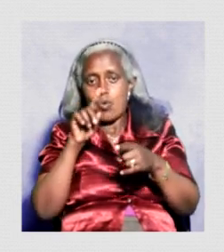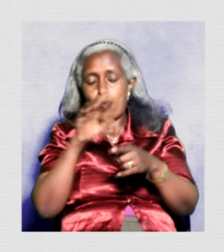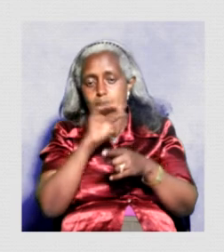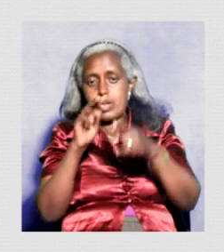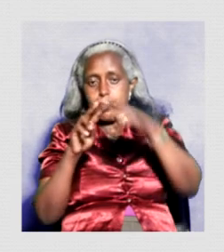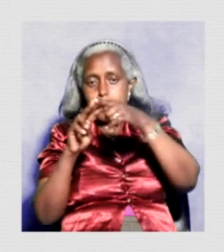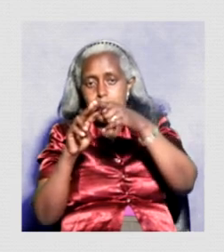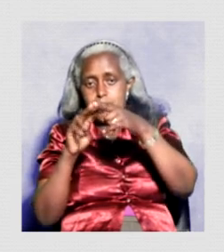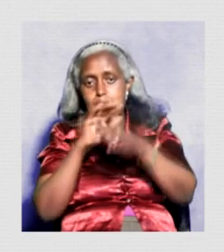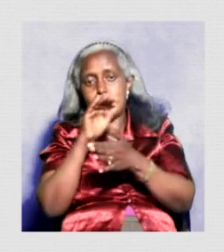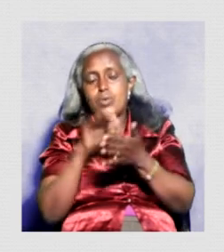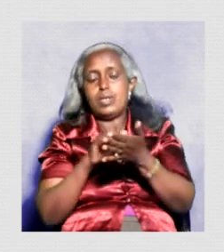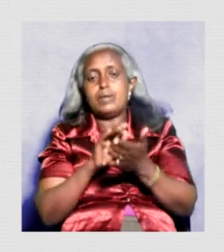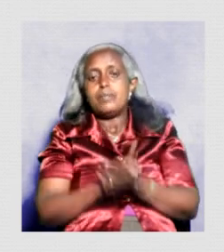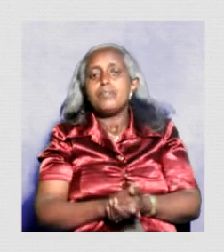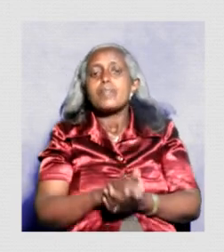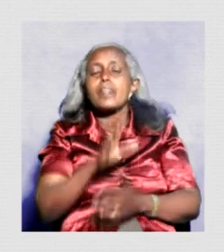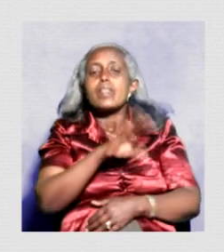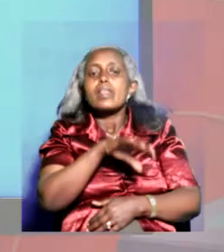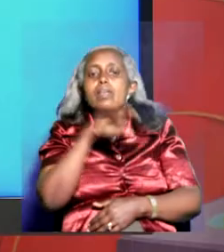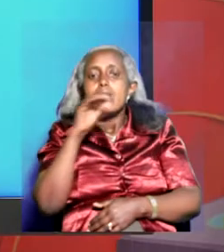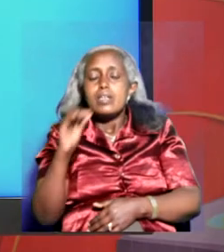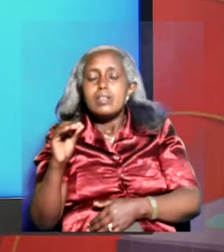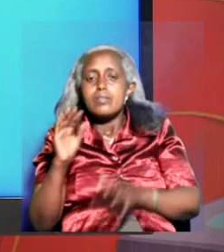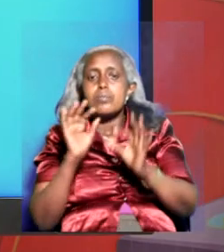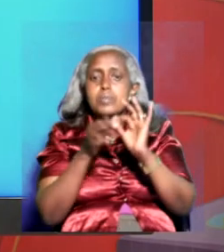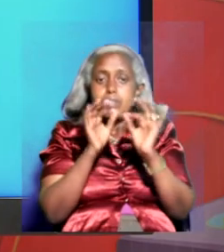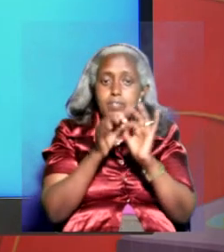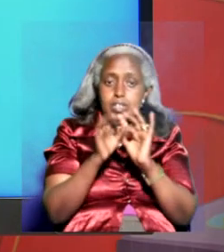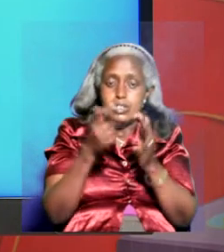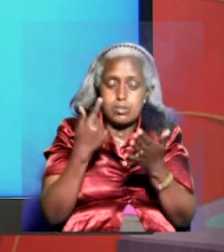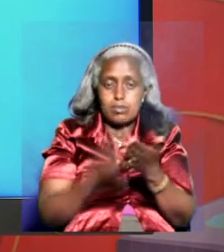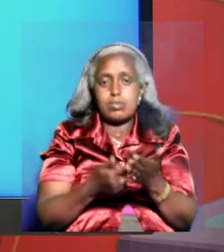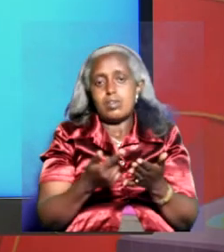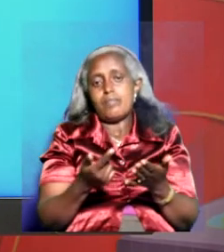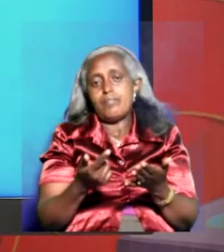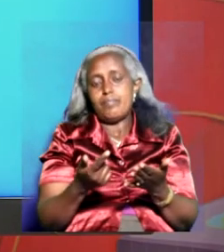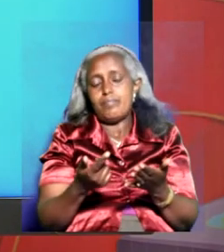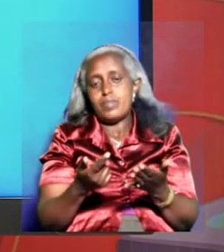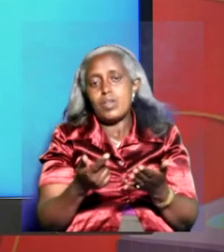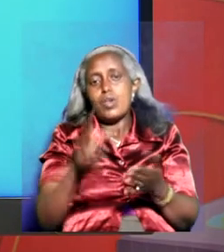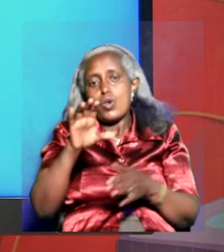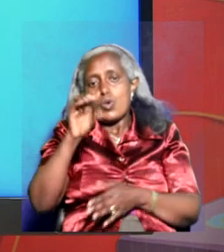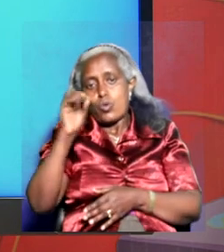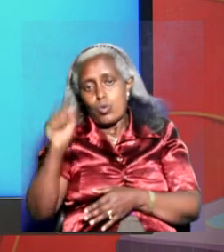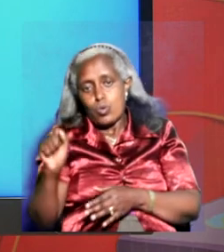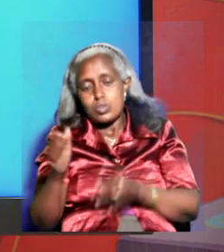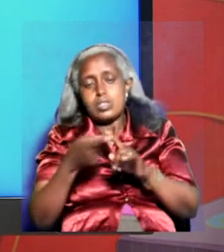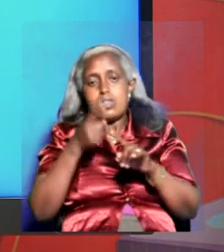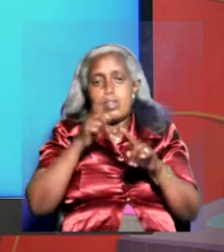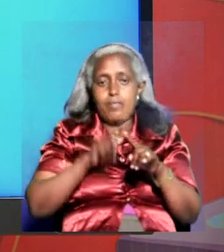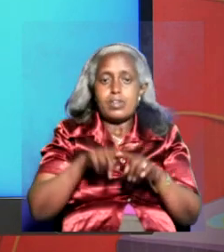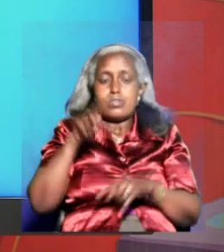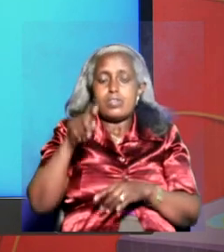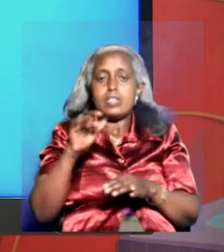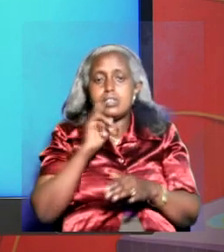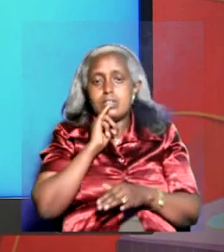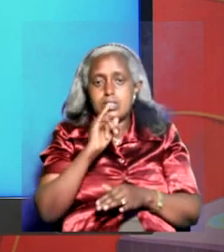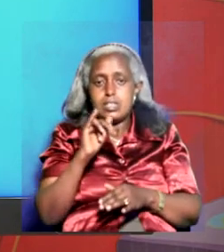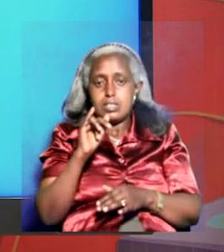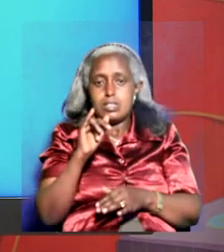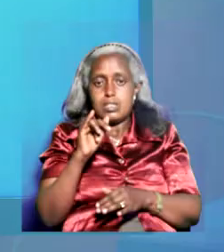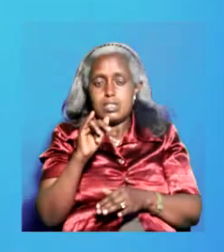pi. And from the definition, you will have this one. Cos inverse of x is x,